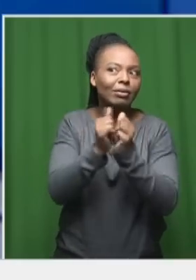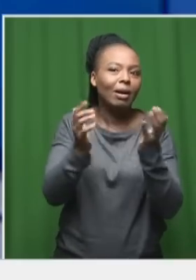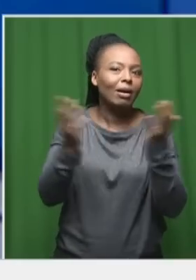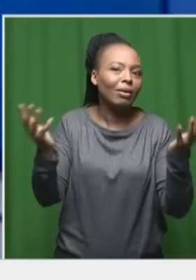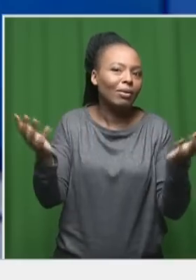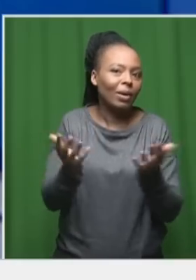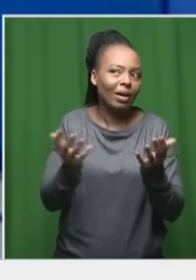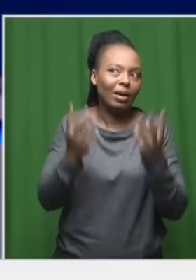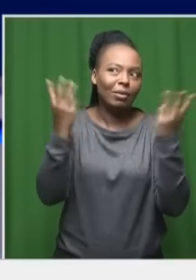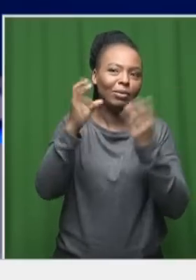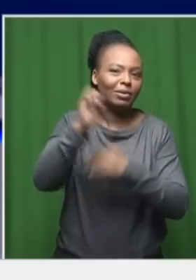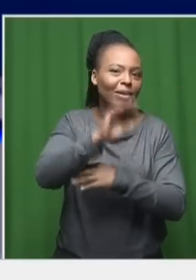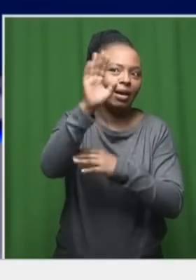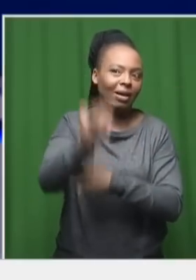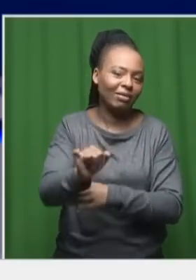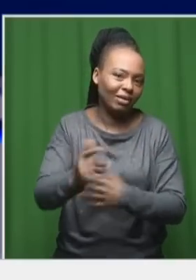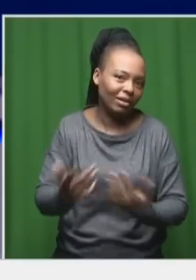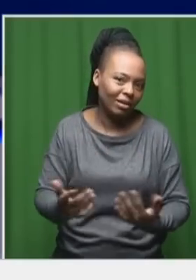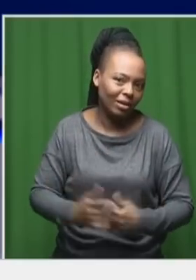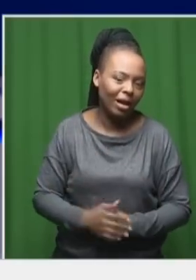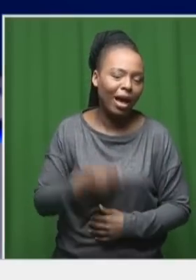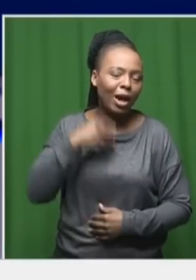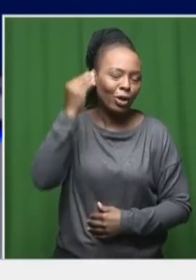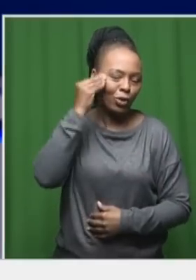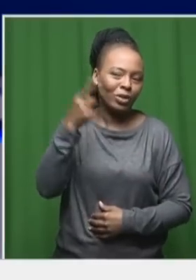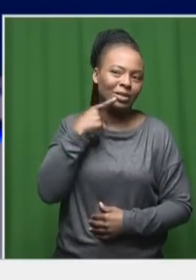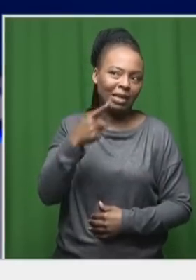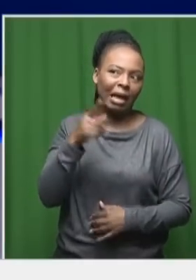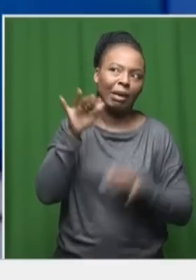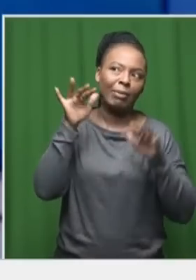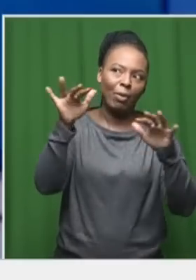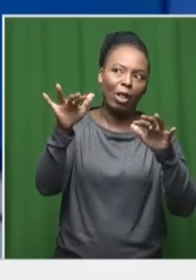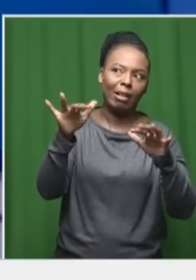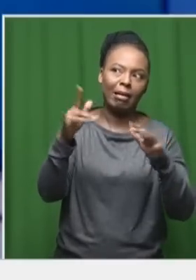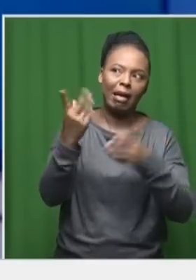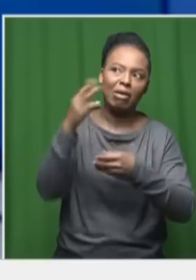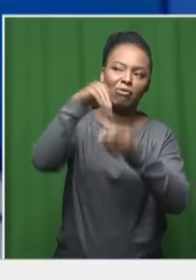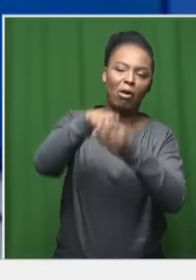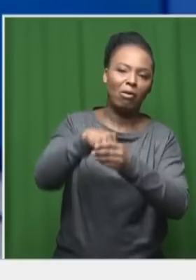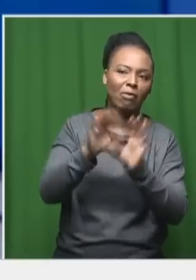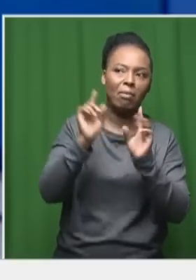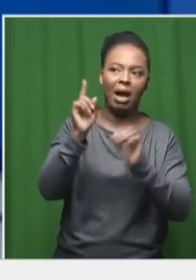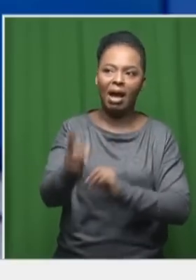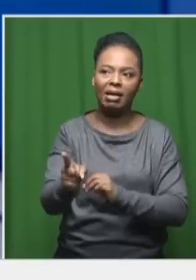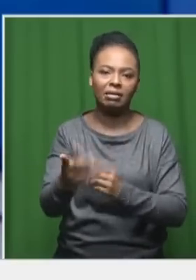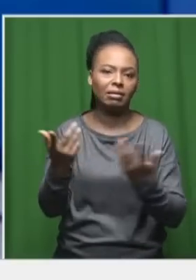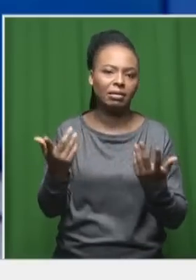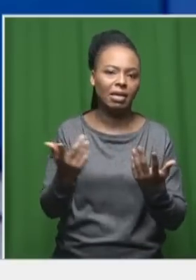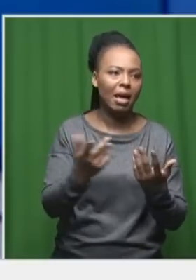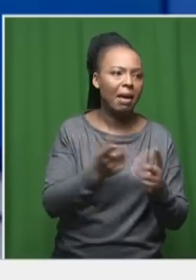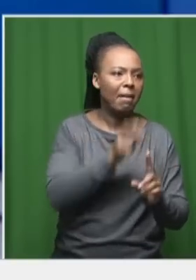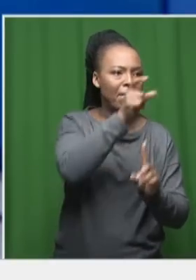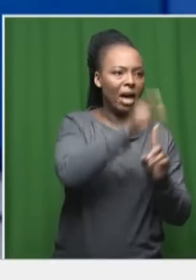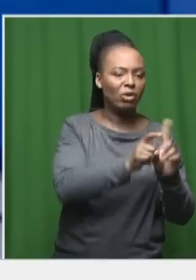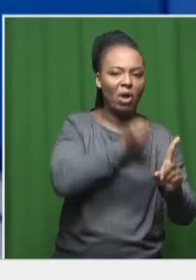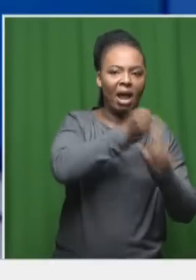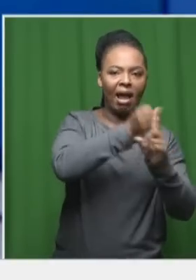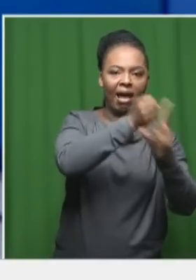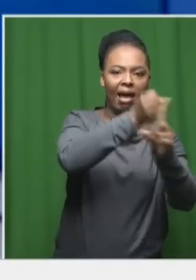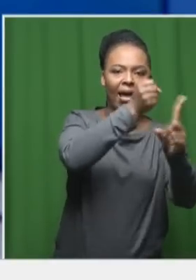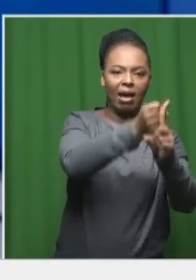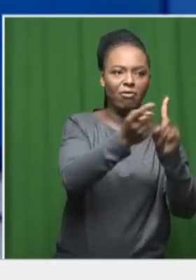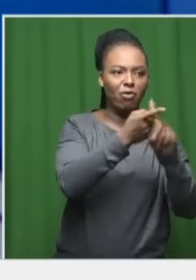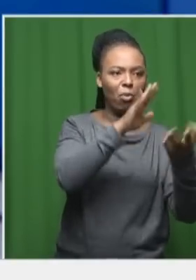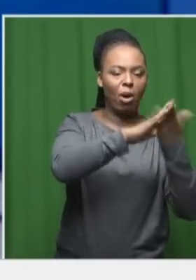Africa? I know you say we should be more involved. There should be a greater deal of active citizenry at play.